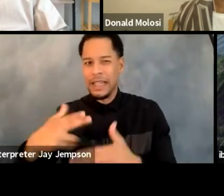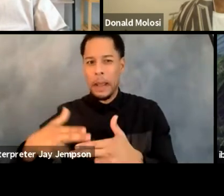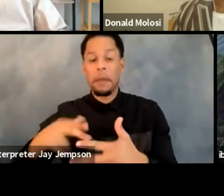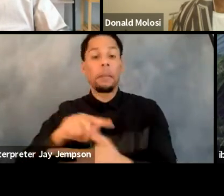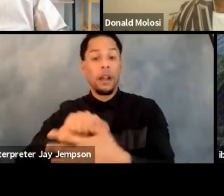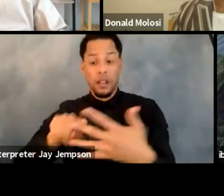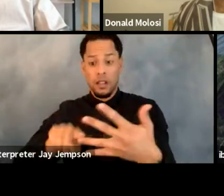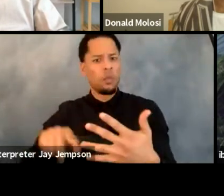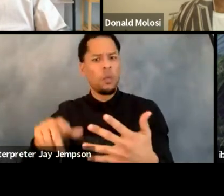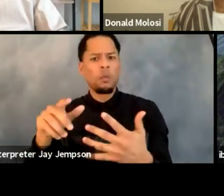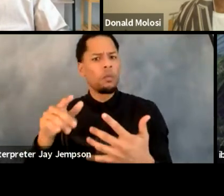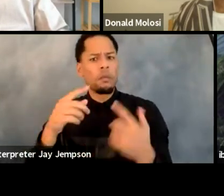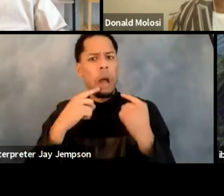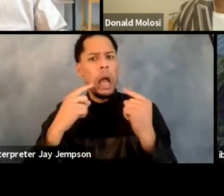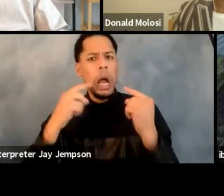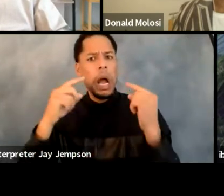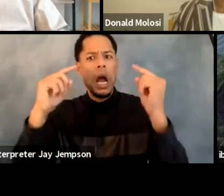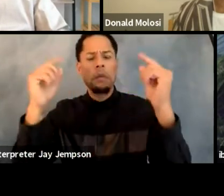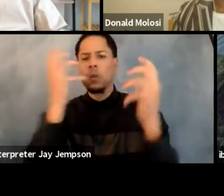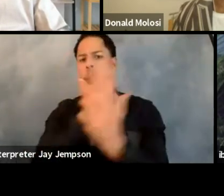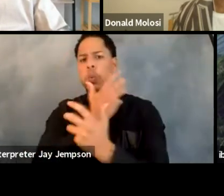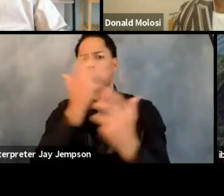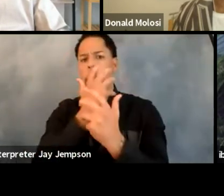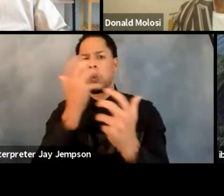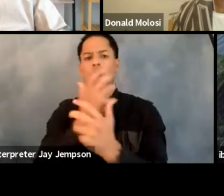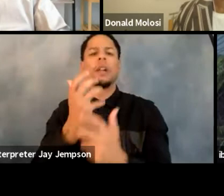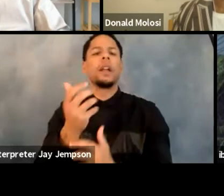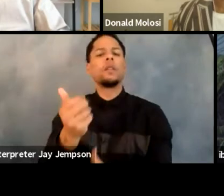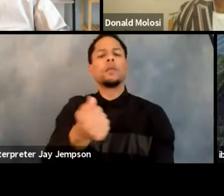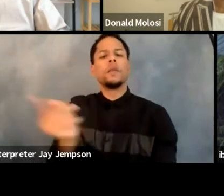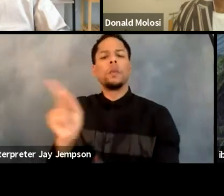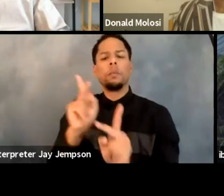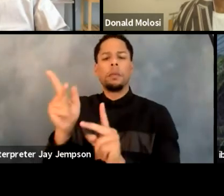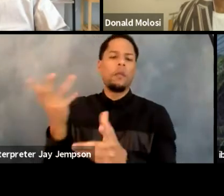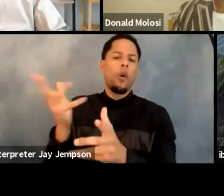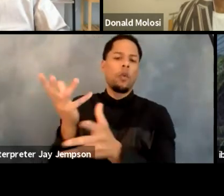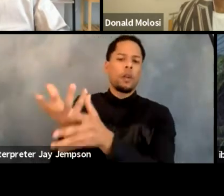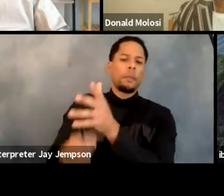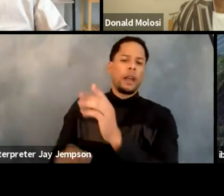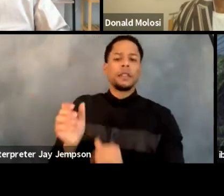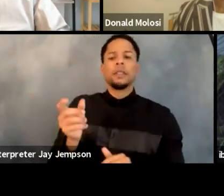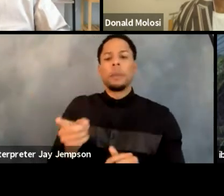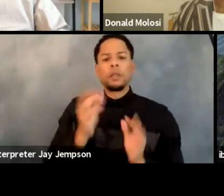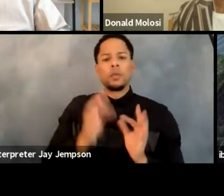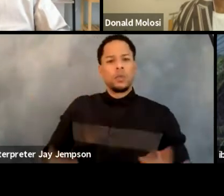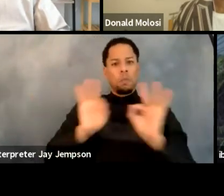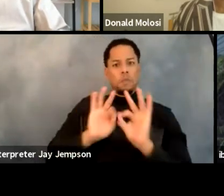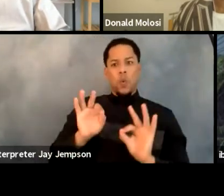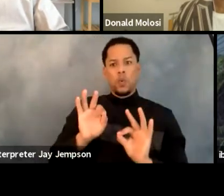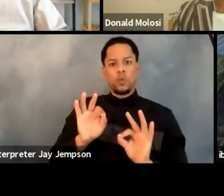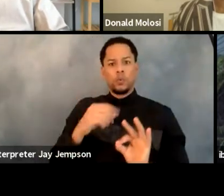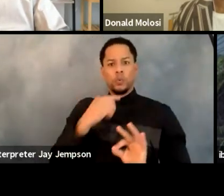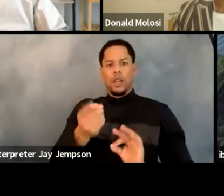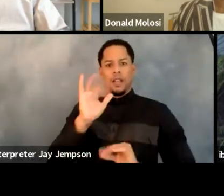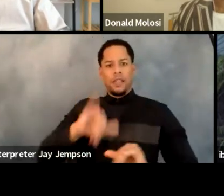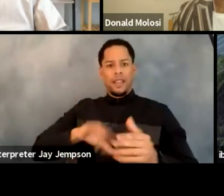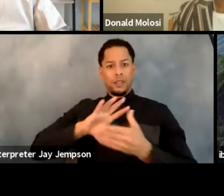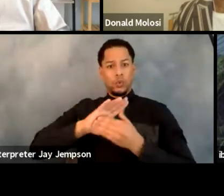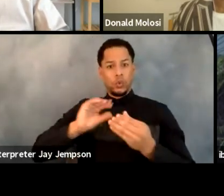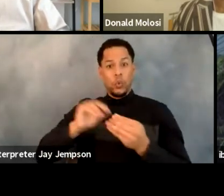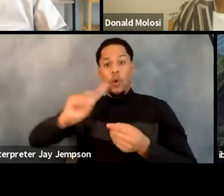sort of highlighted the importance of telling that story while they were still alive and extracting all